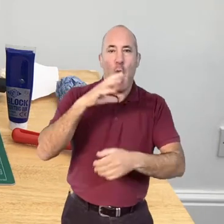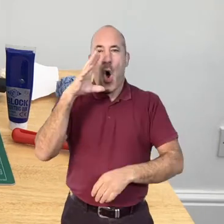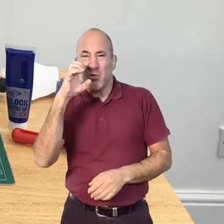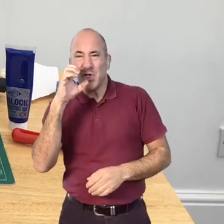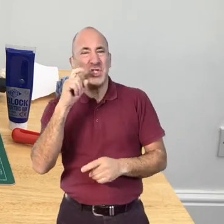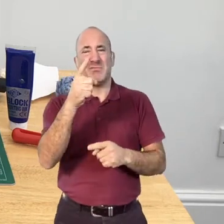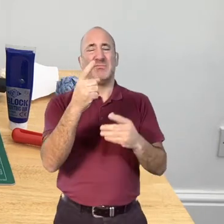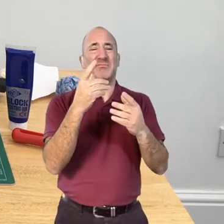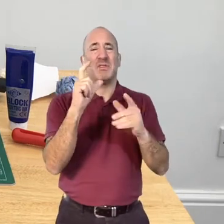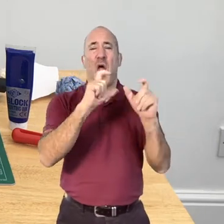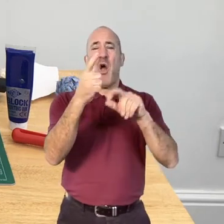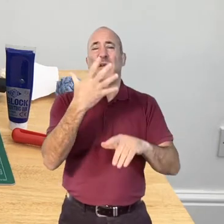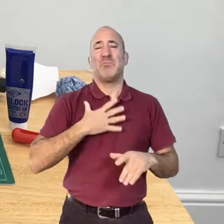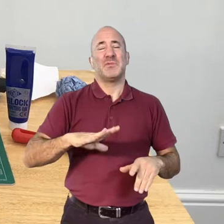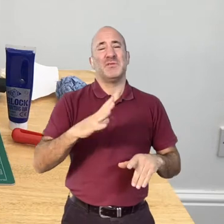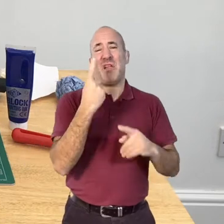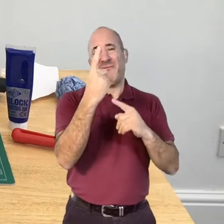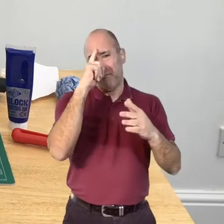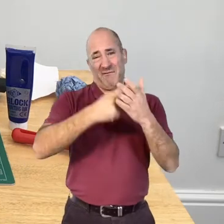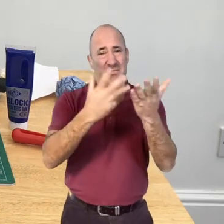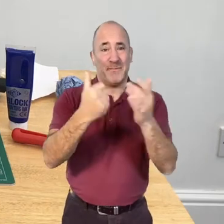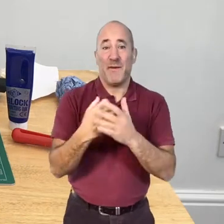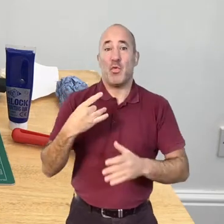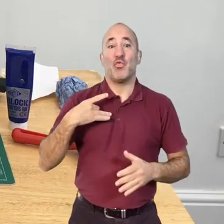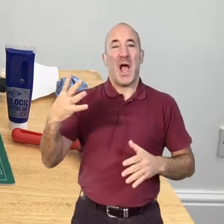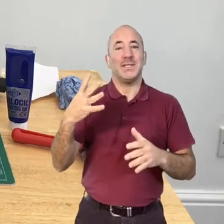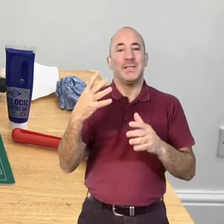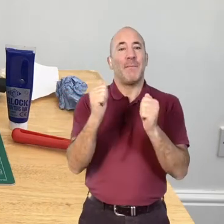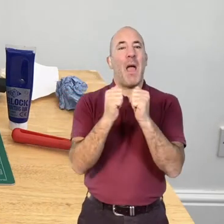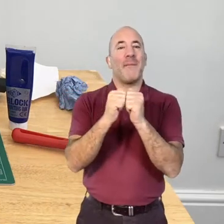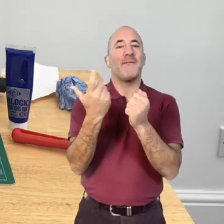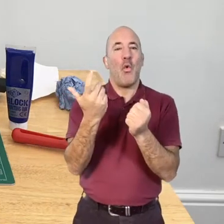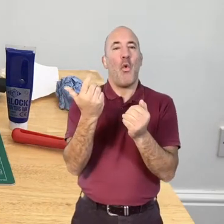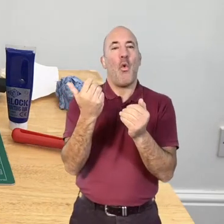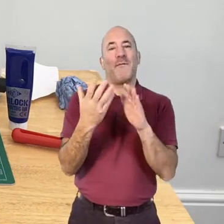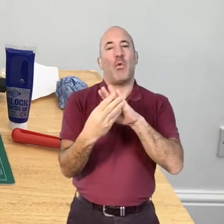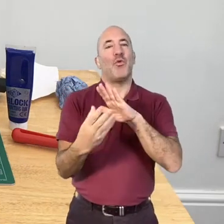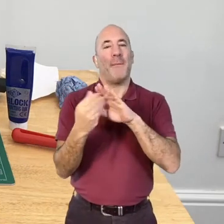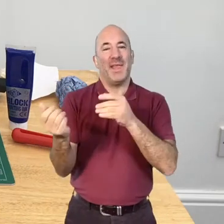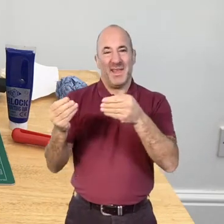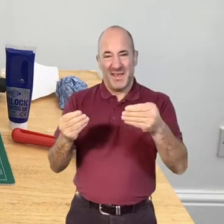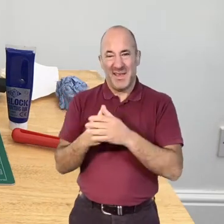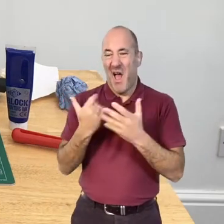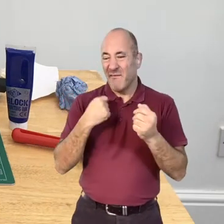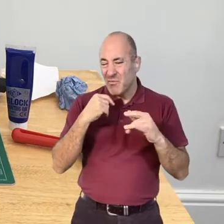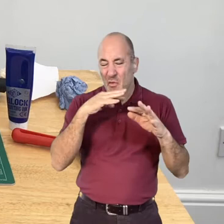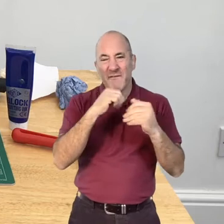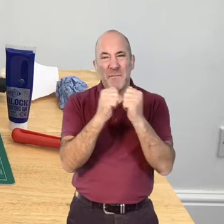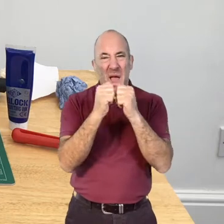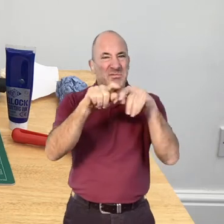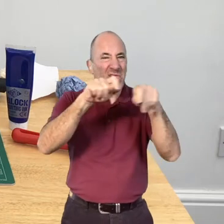any colour. And I've got white photocopying paper, and I've got some scrap paper as